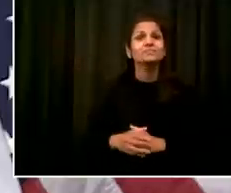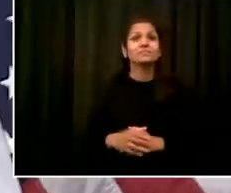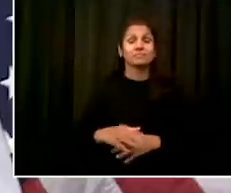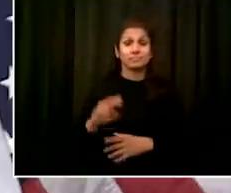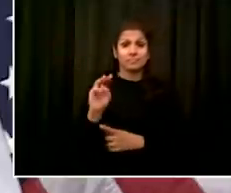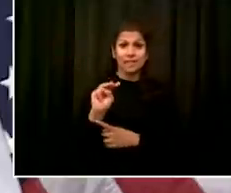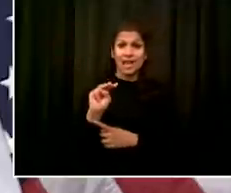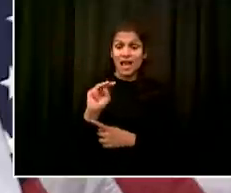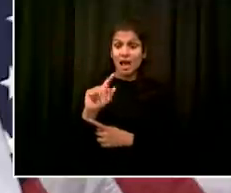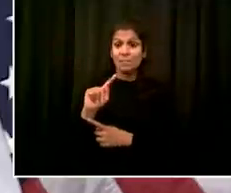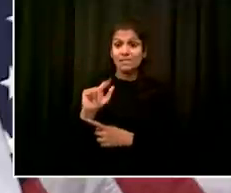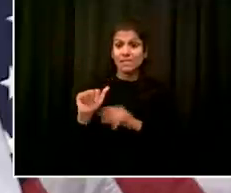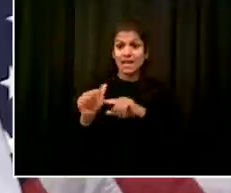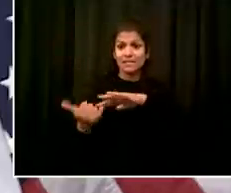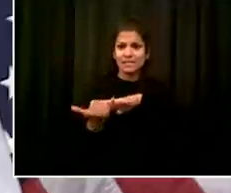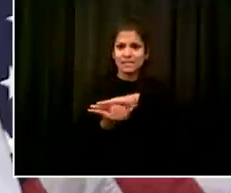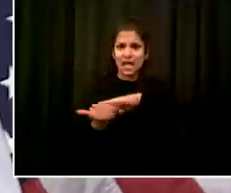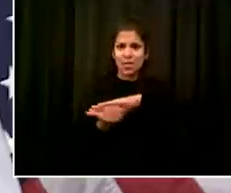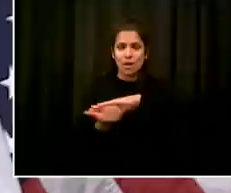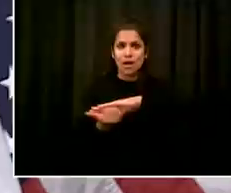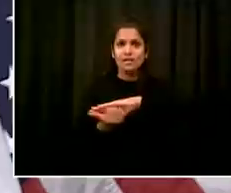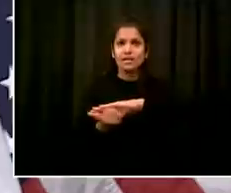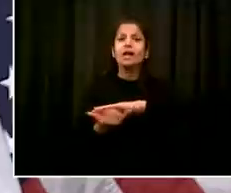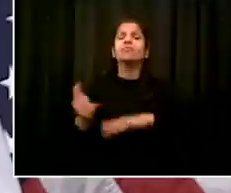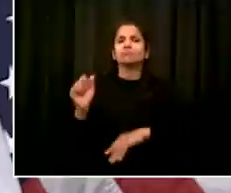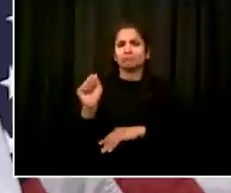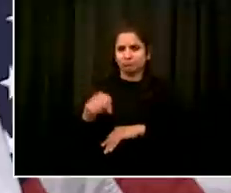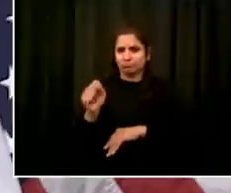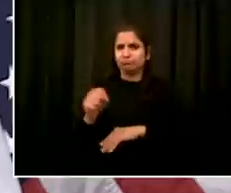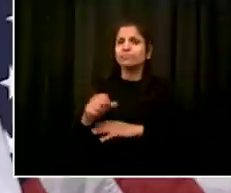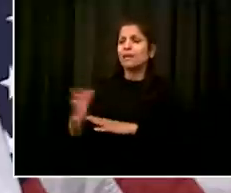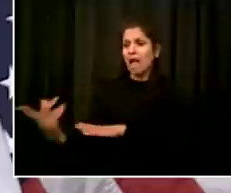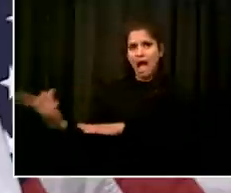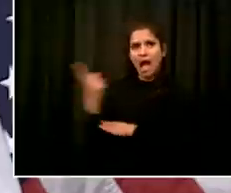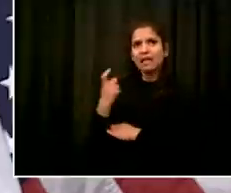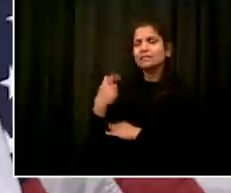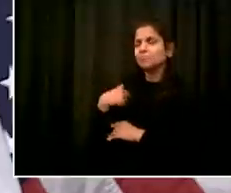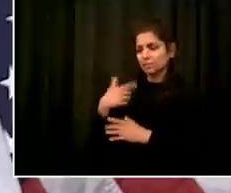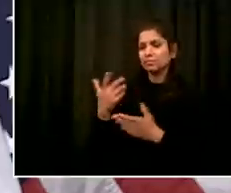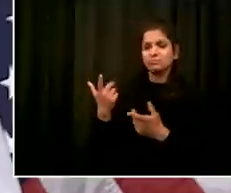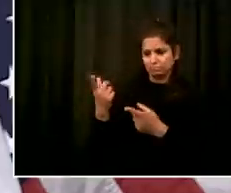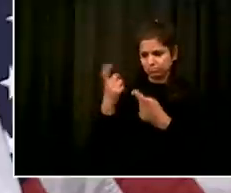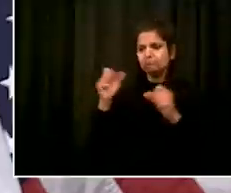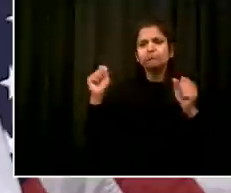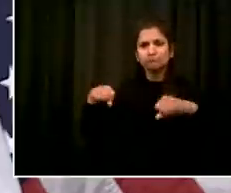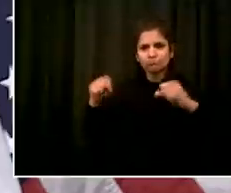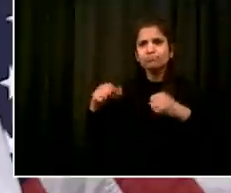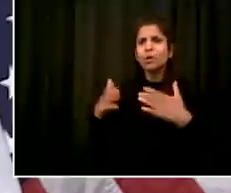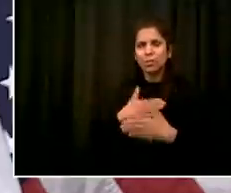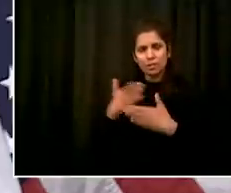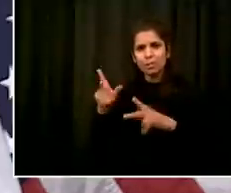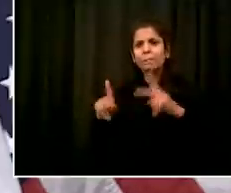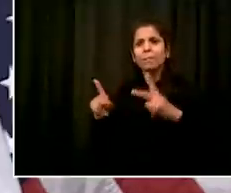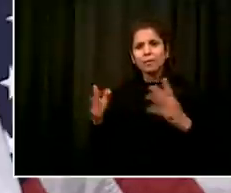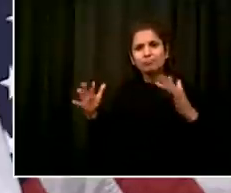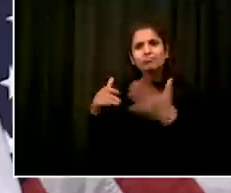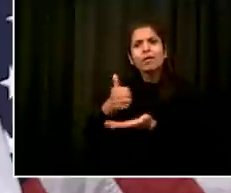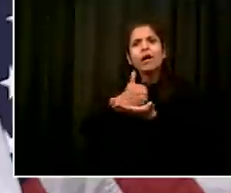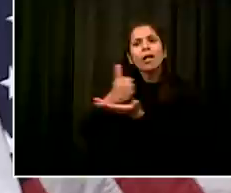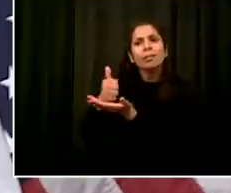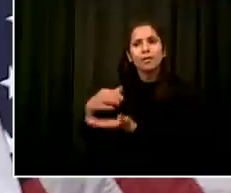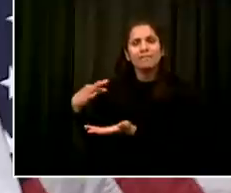collegially. We did something very good in the cleaning initiative together, the overnight cleaning. That's been working very